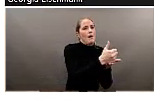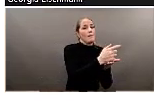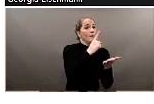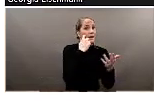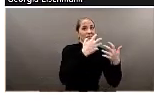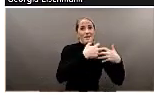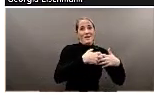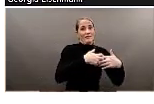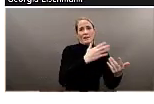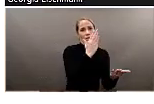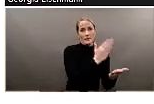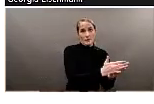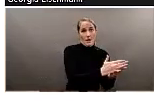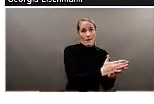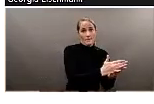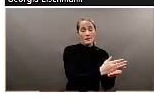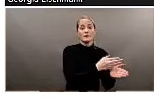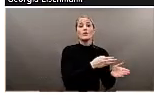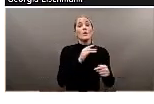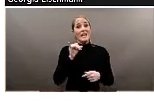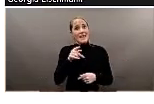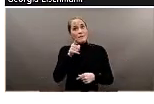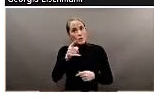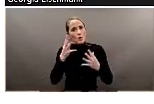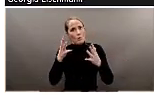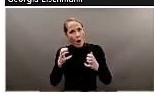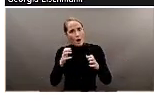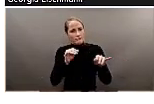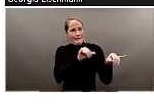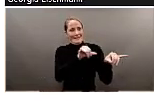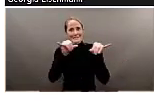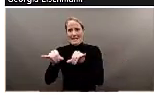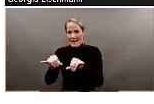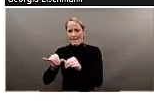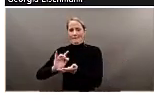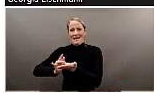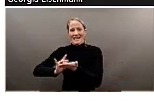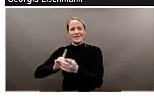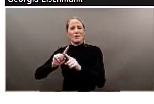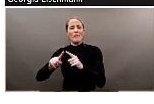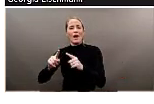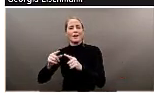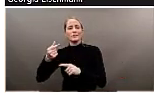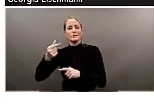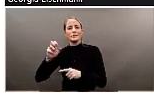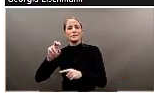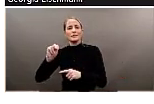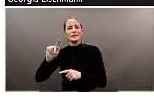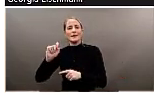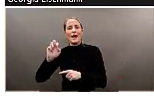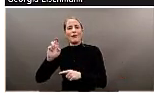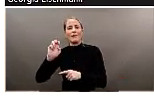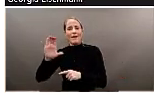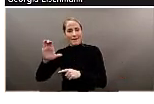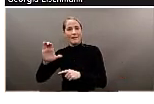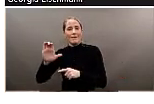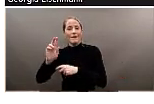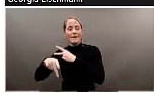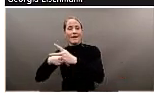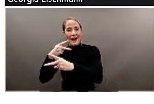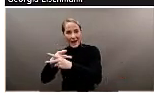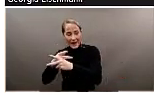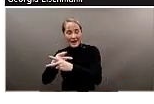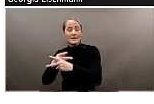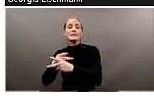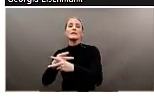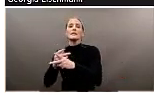as it's not being produced. And anybody who wants the generic Flovent will need prior